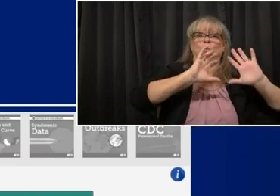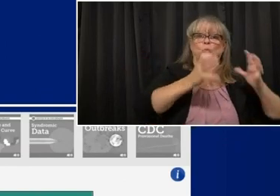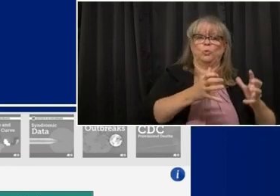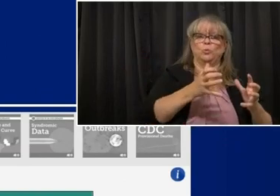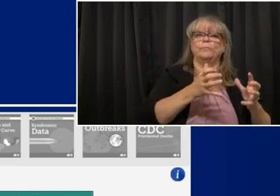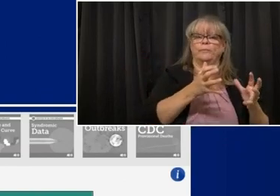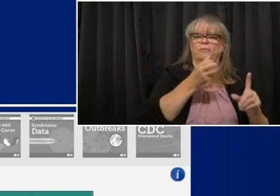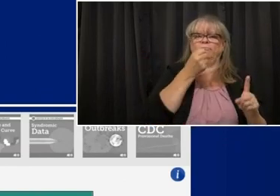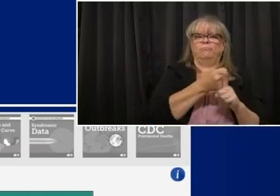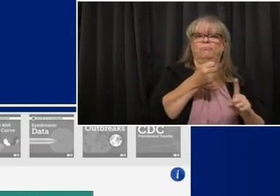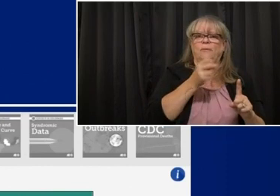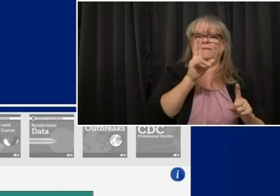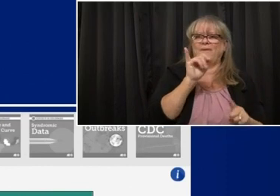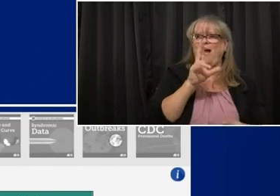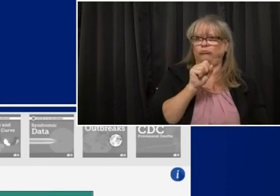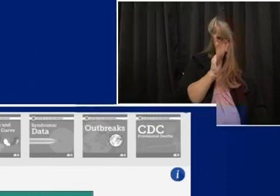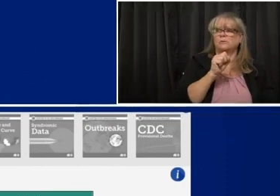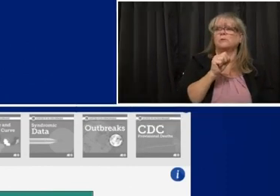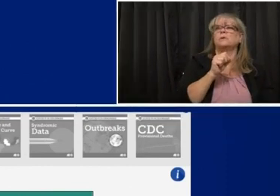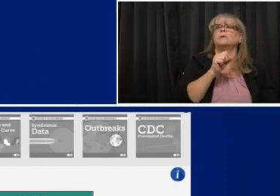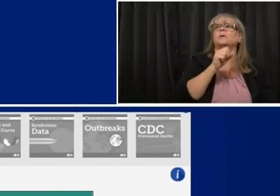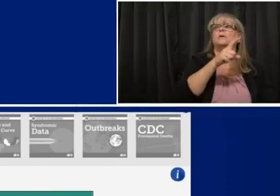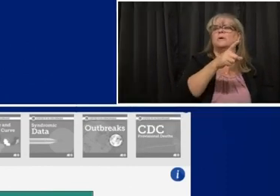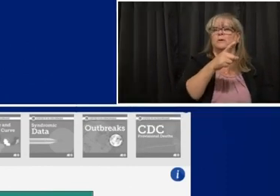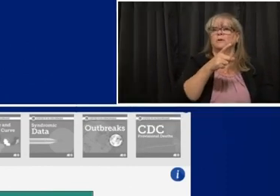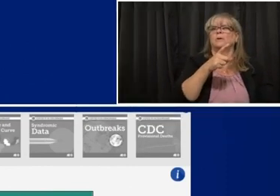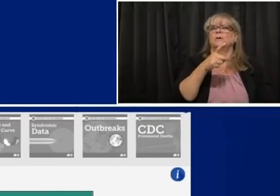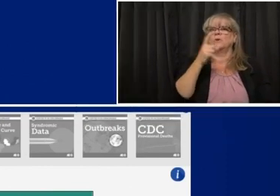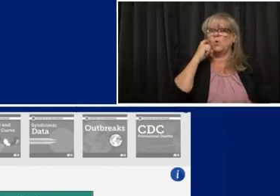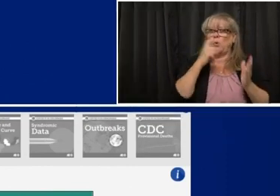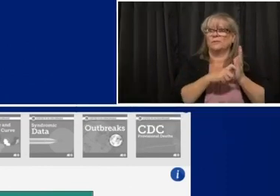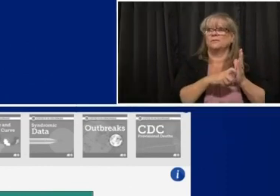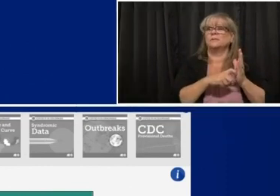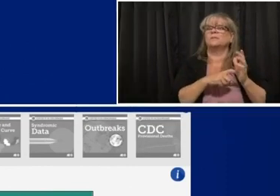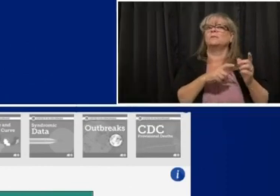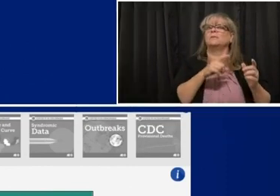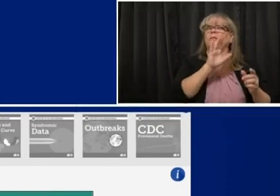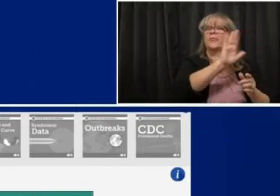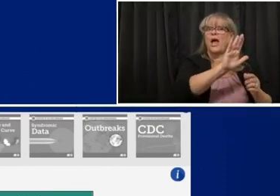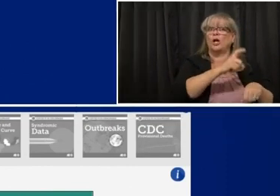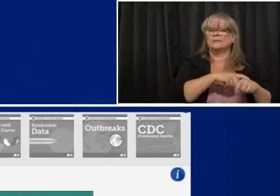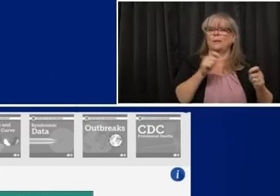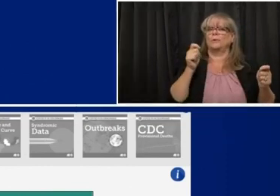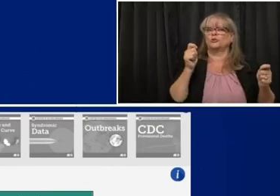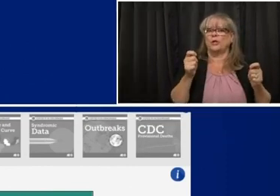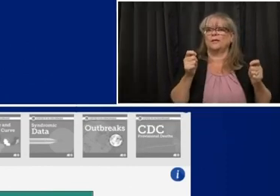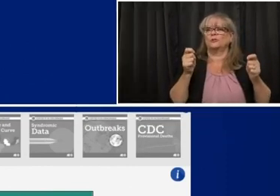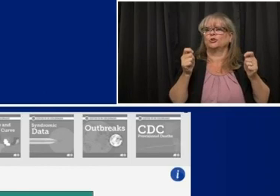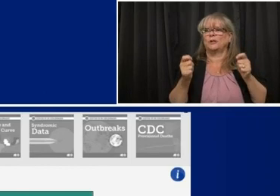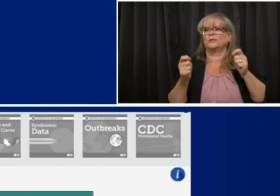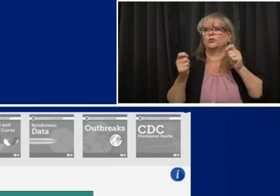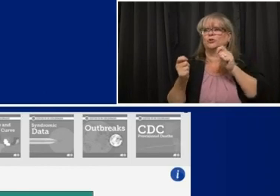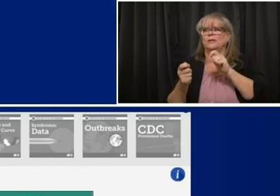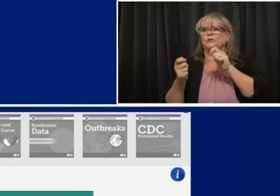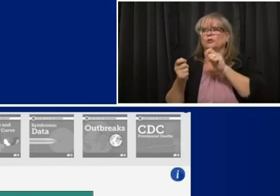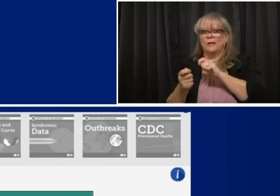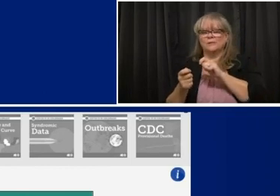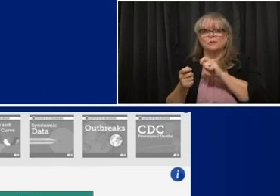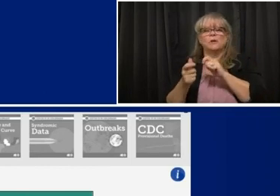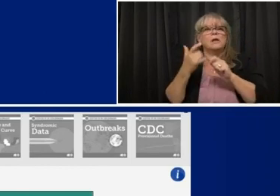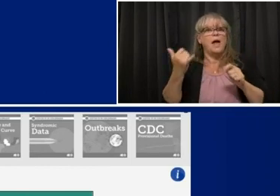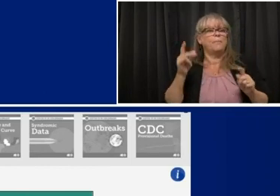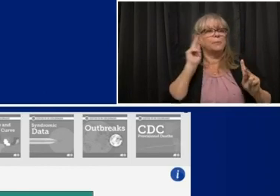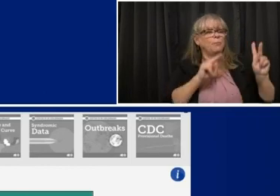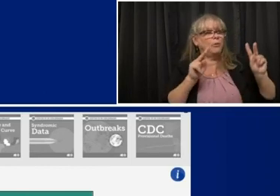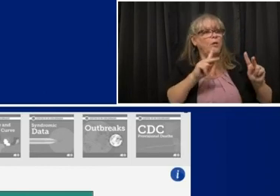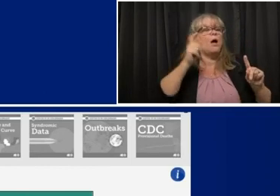you can see over time, and this is really one of the really important changes that we wanted to make to our data, is to allow individuals to better visualize our data over time.